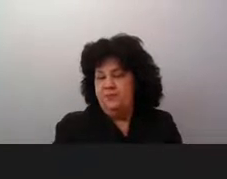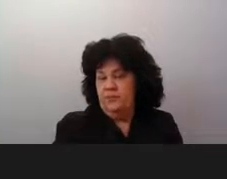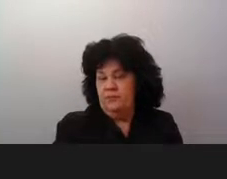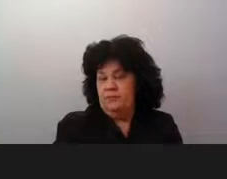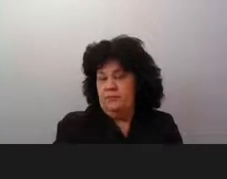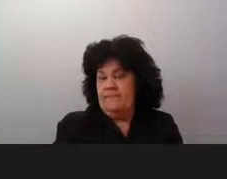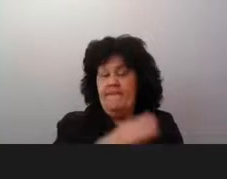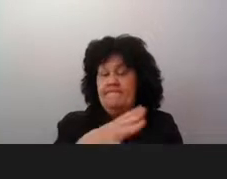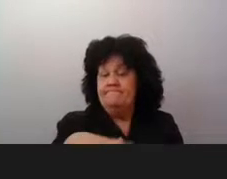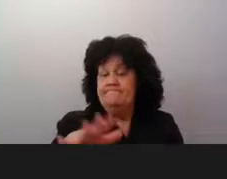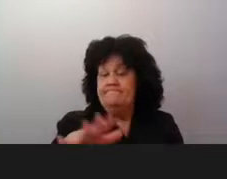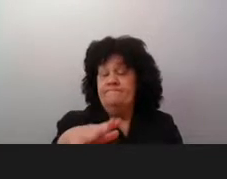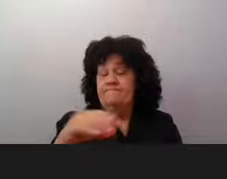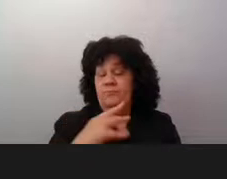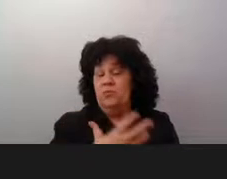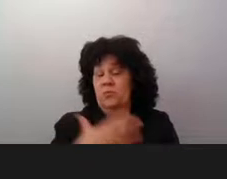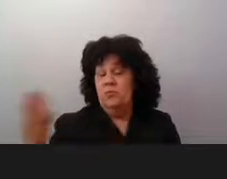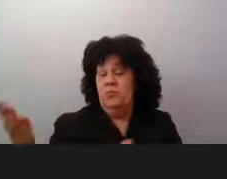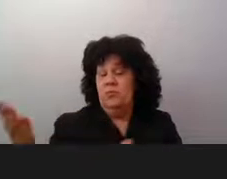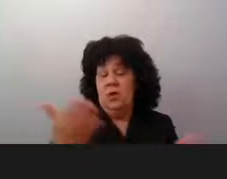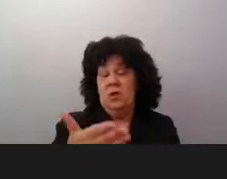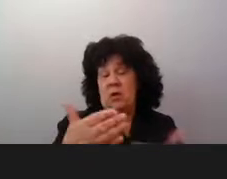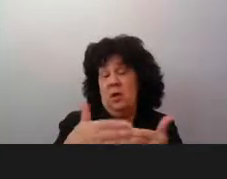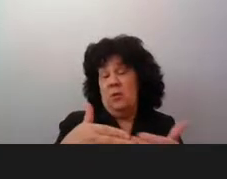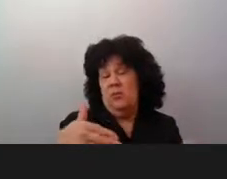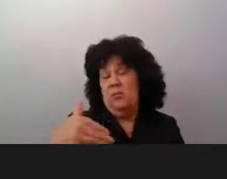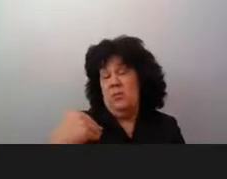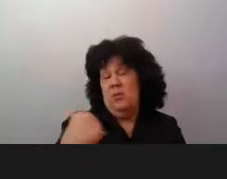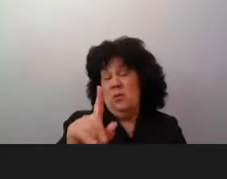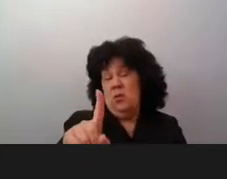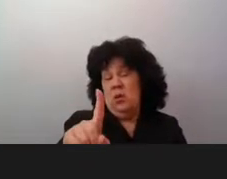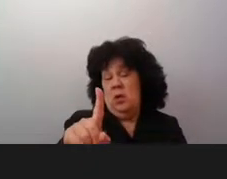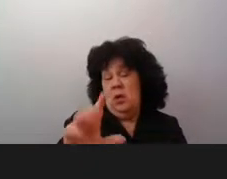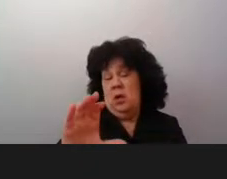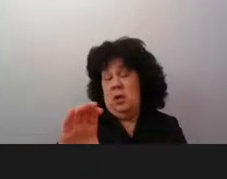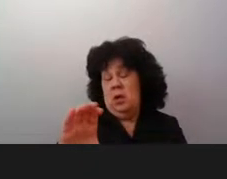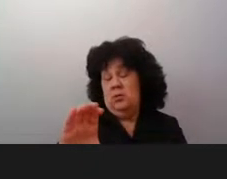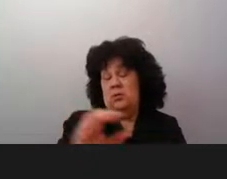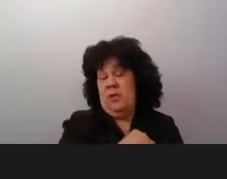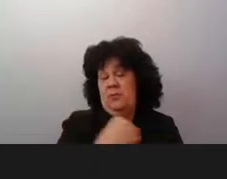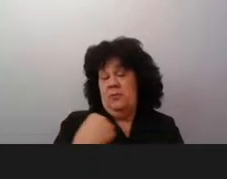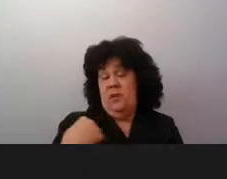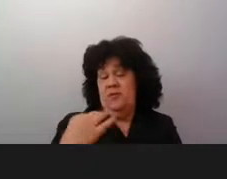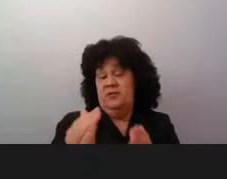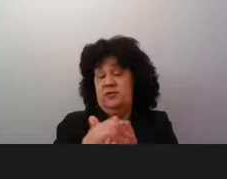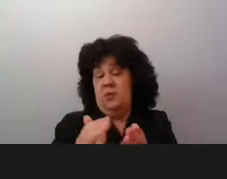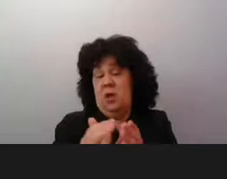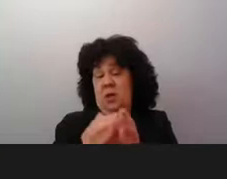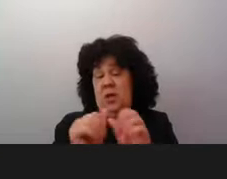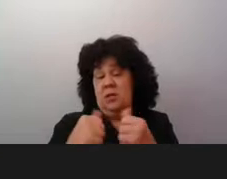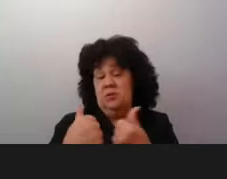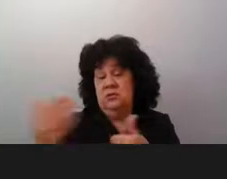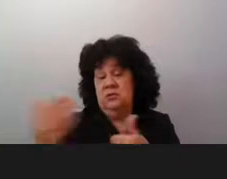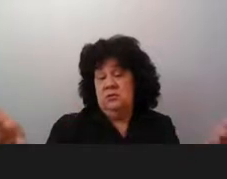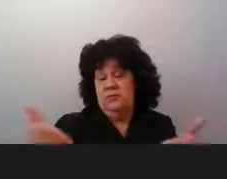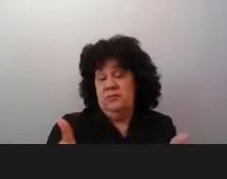And what we did is we brought almost 100 small members of the Small Agency Council over into CSIDE. And they've